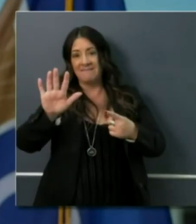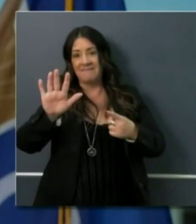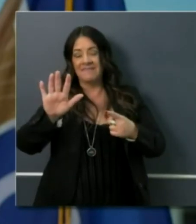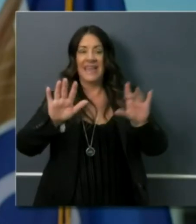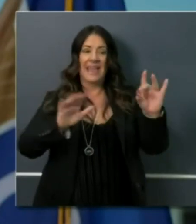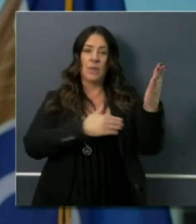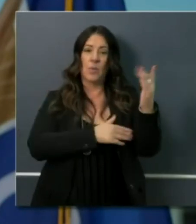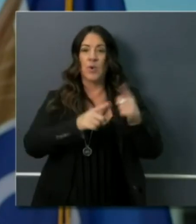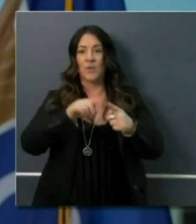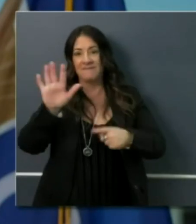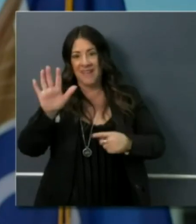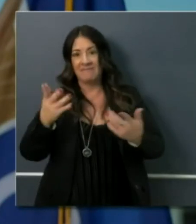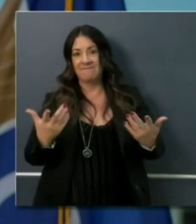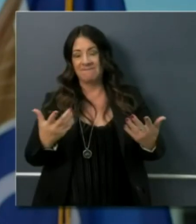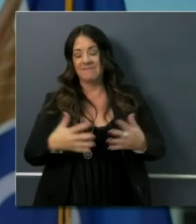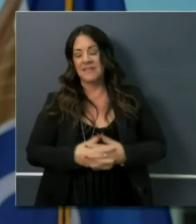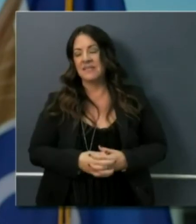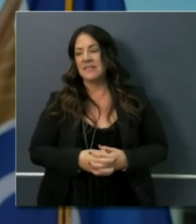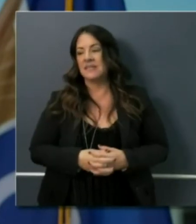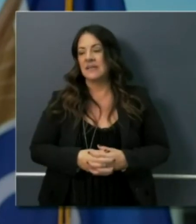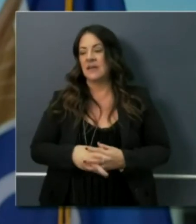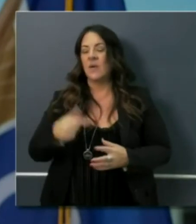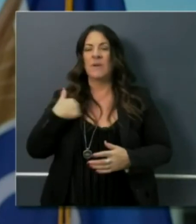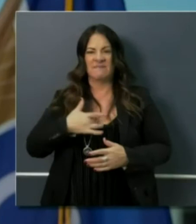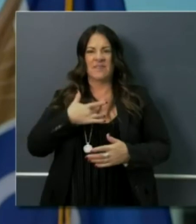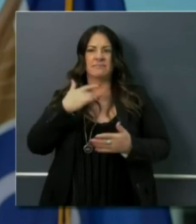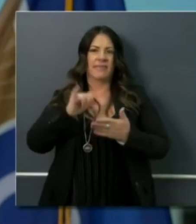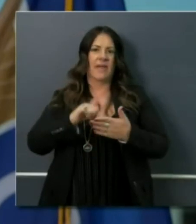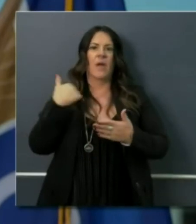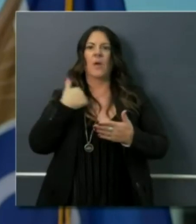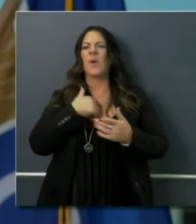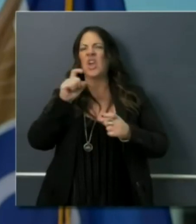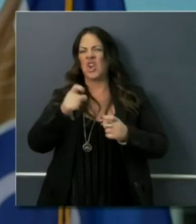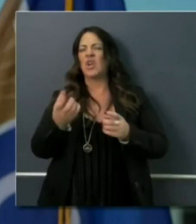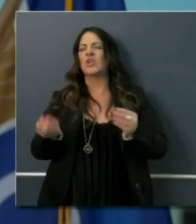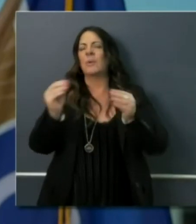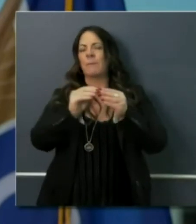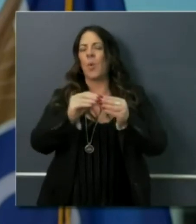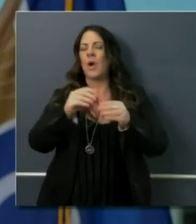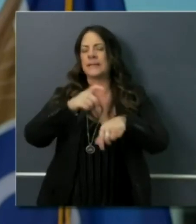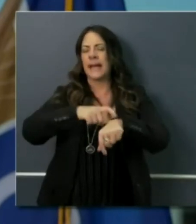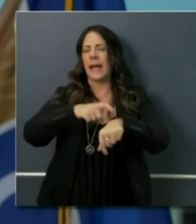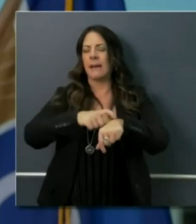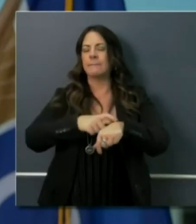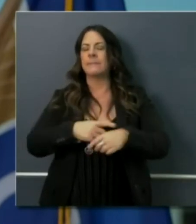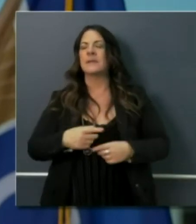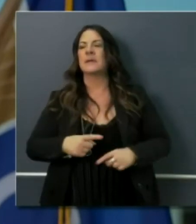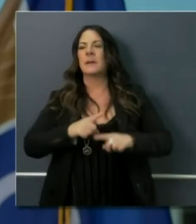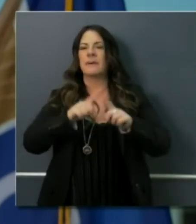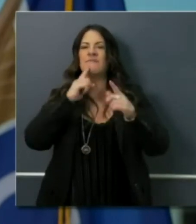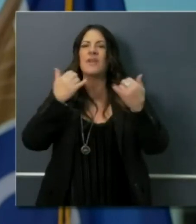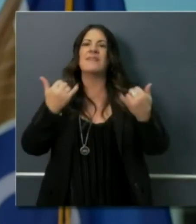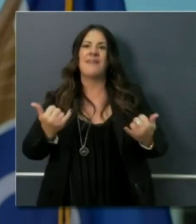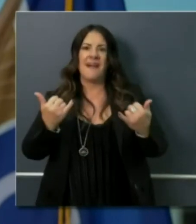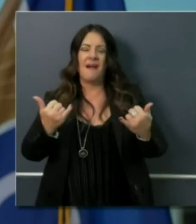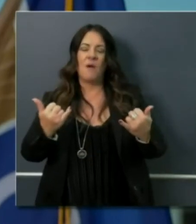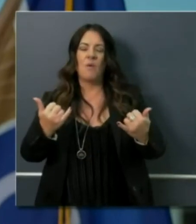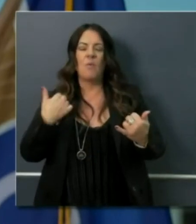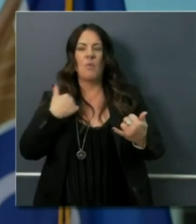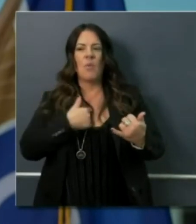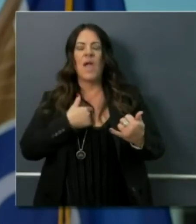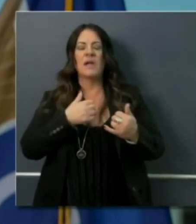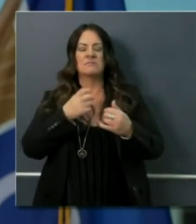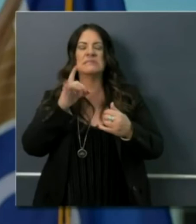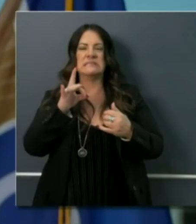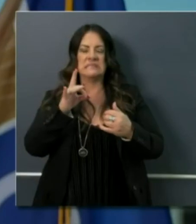to 5, but we believe we have the capacity to go even further. Until further notice, we at least have the new